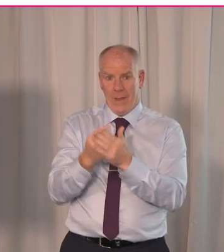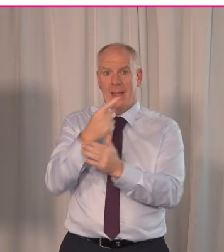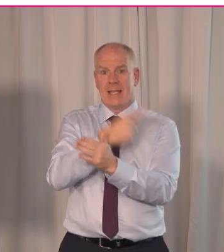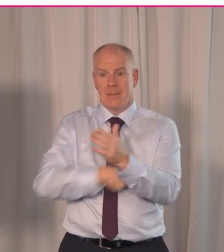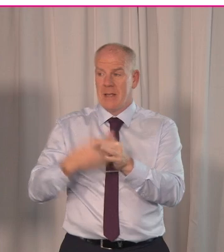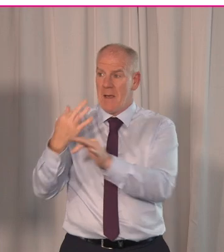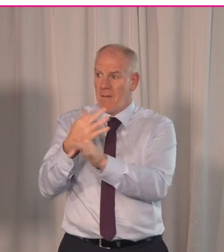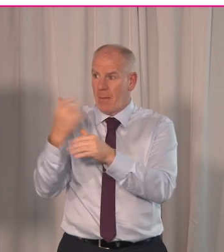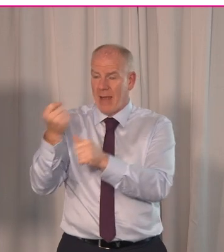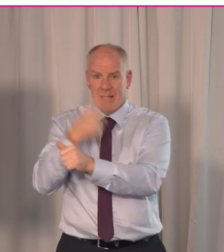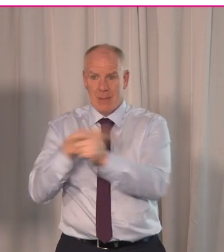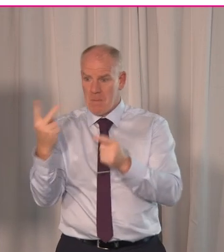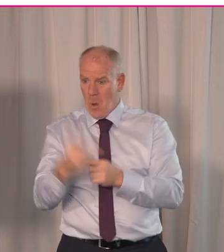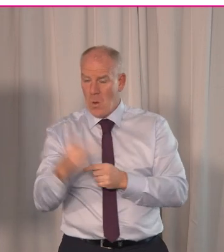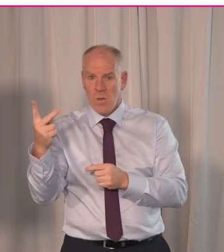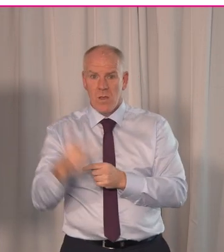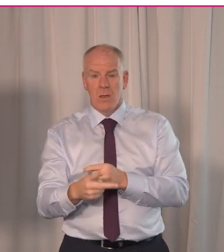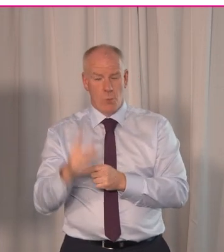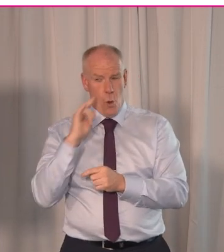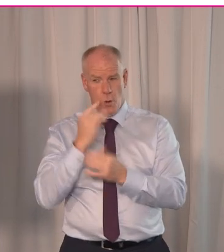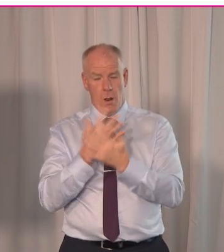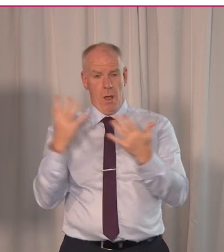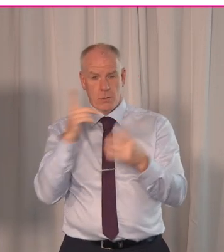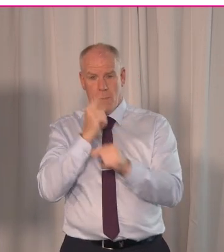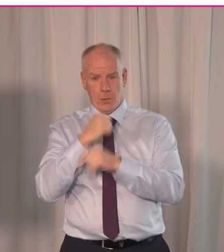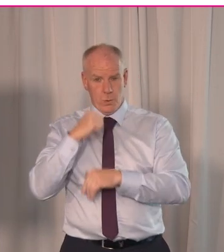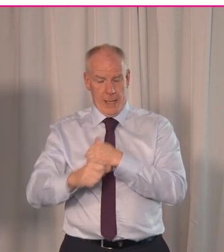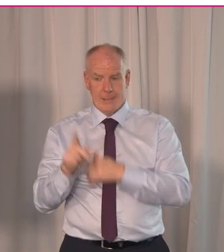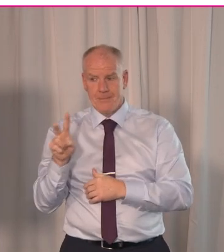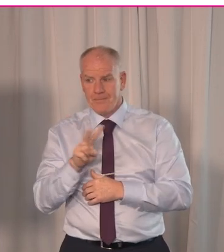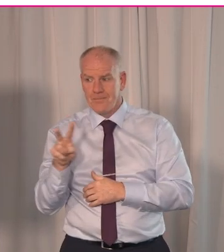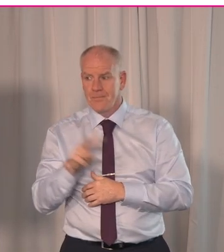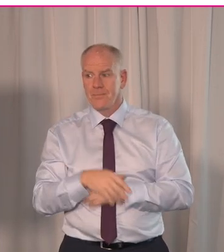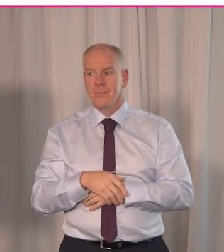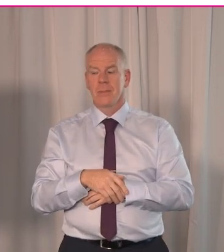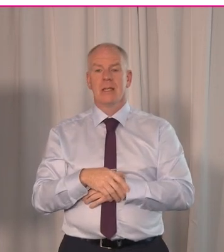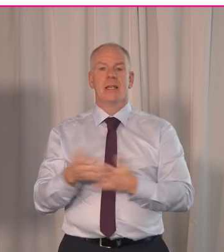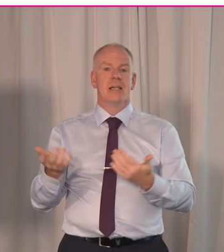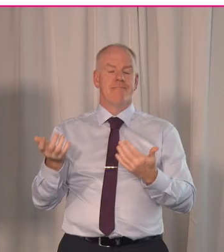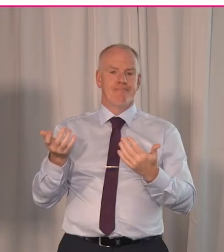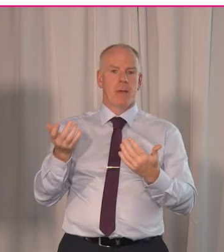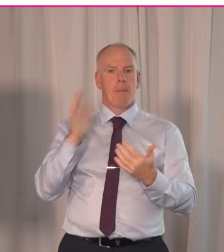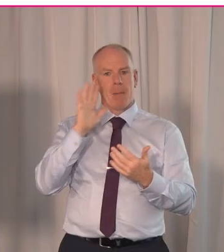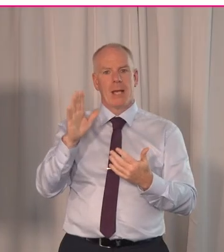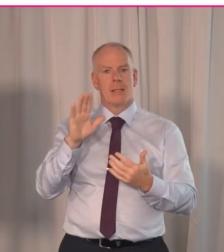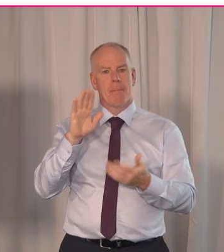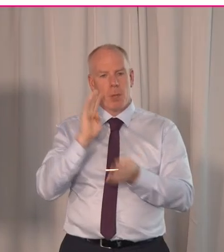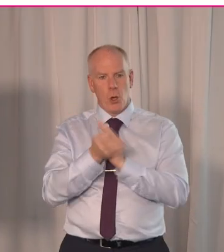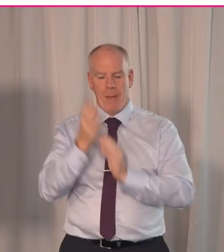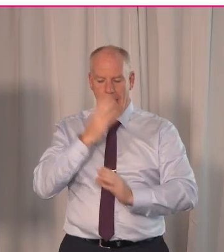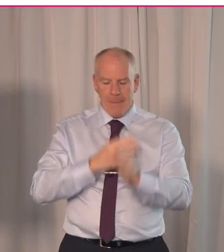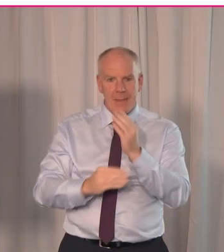their family has a disability is something that we've obviously heard a lot about, taken into account today, with sensitive and empathetic communication,